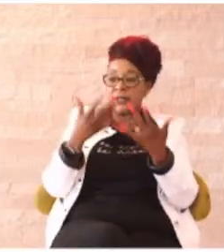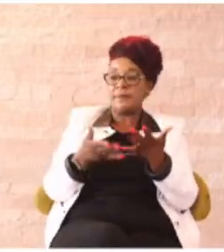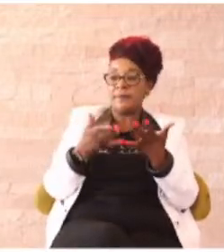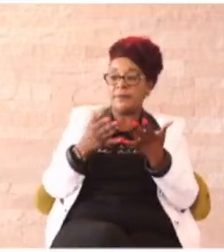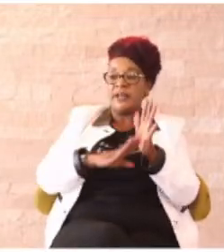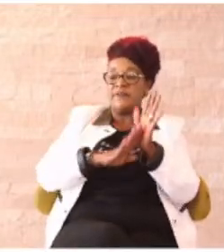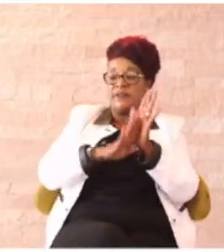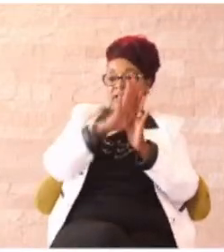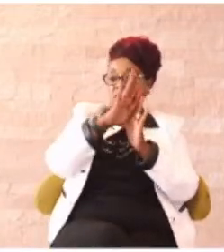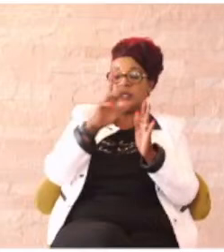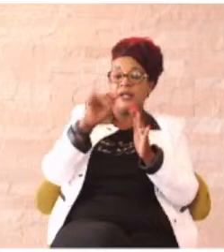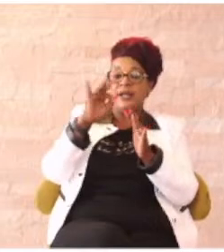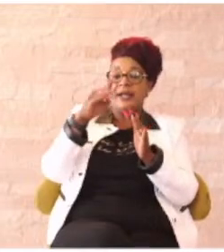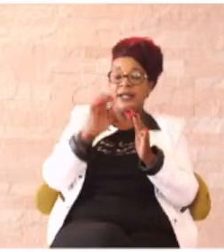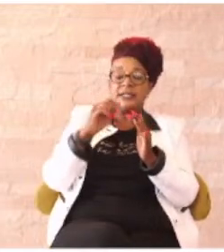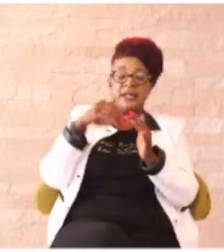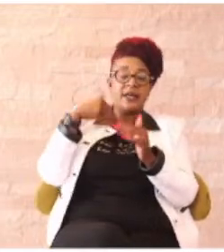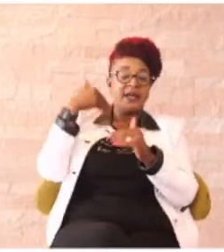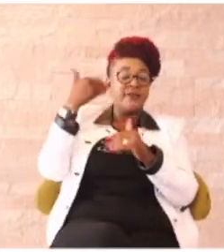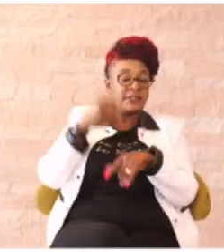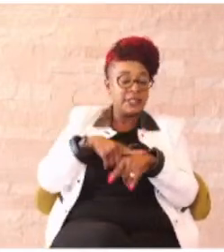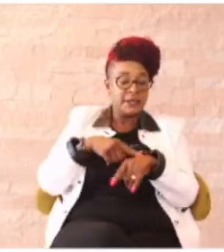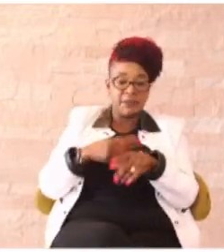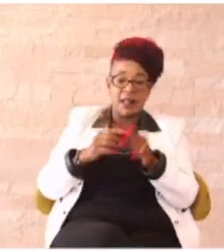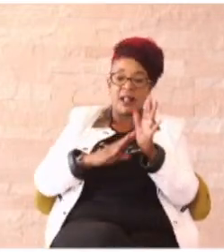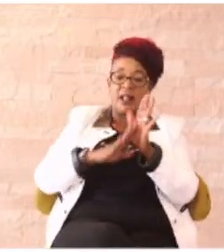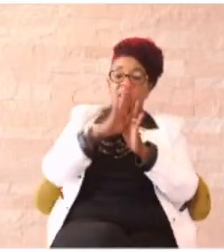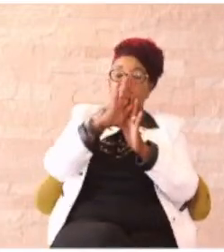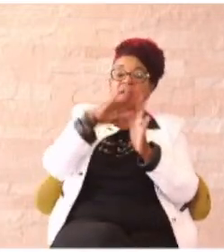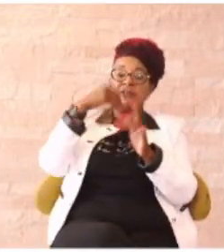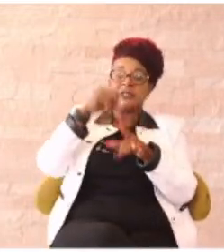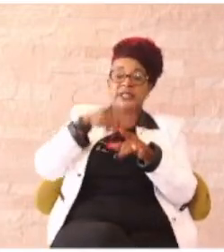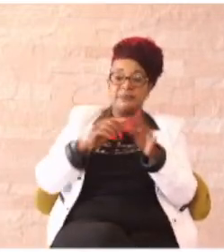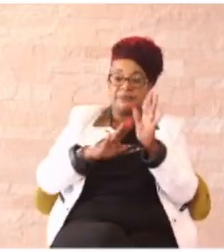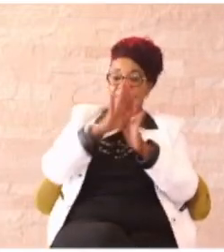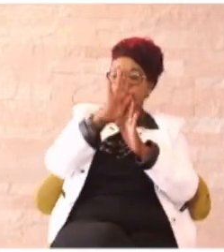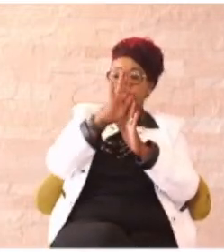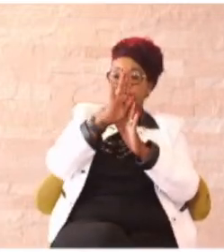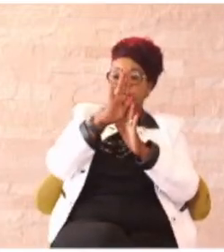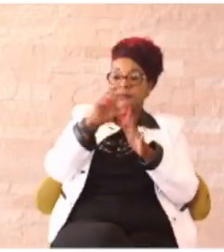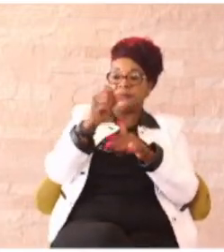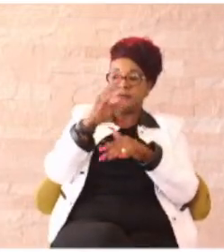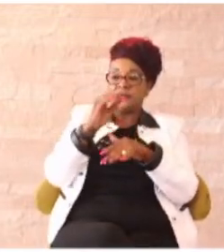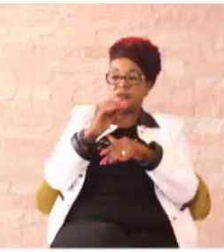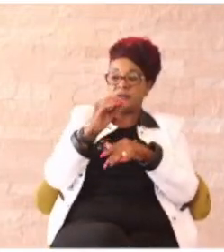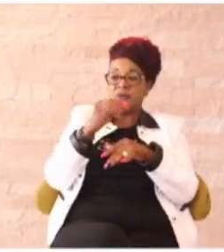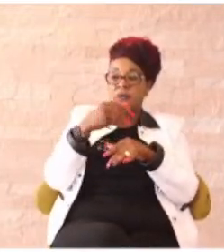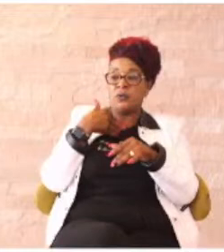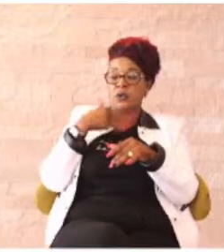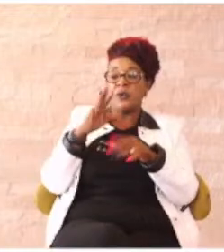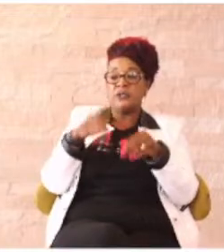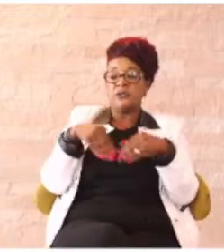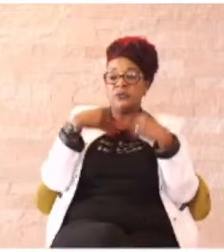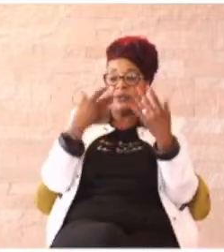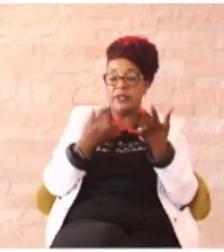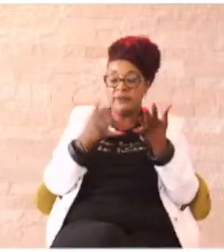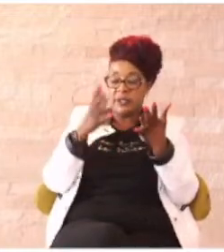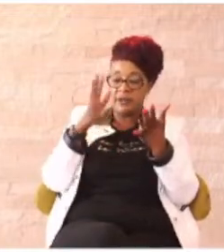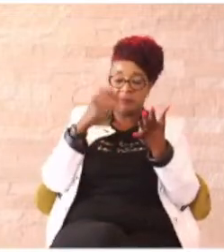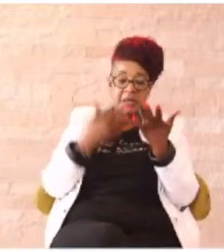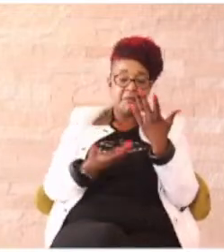inflation rate is increasing from time to time, so people do not want to give attention for